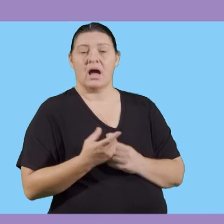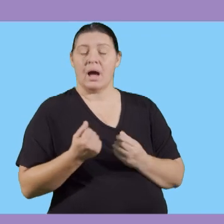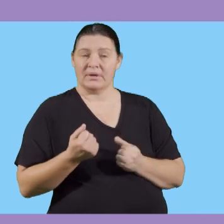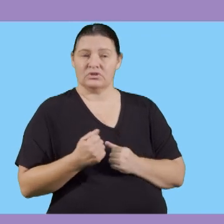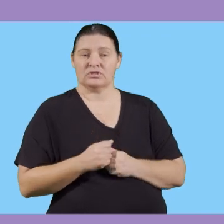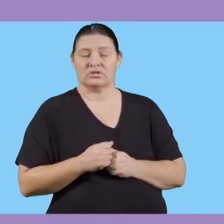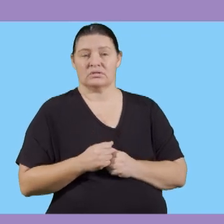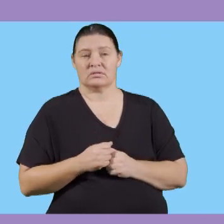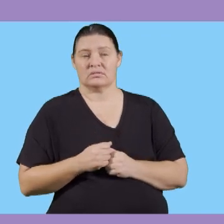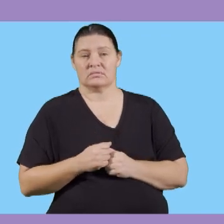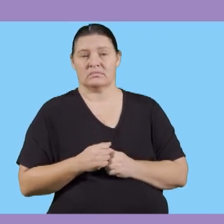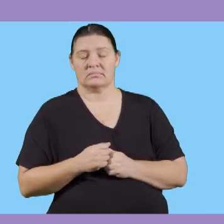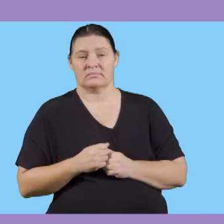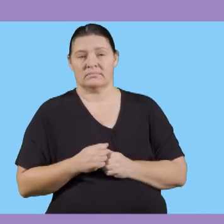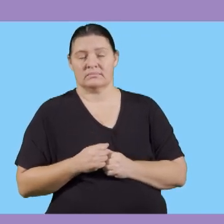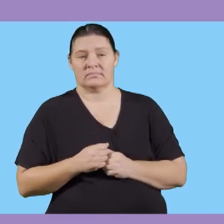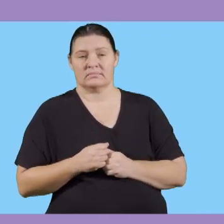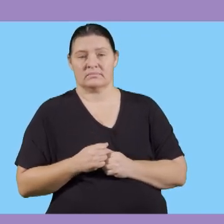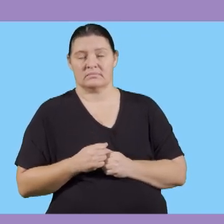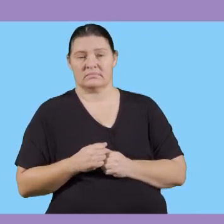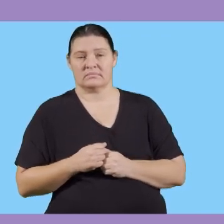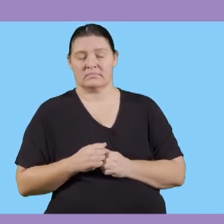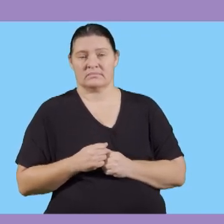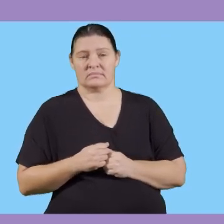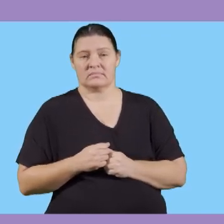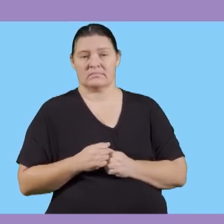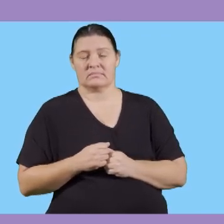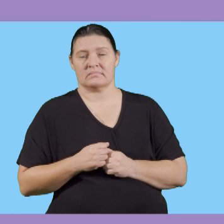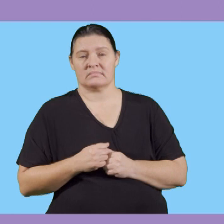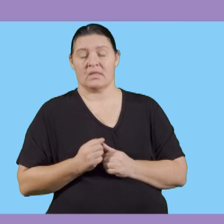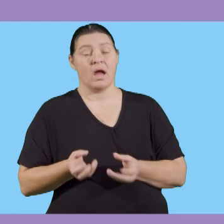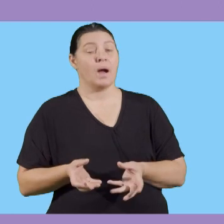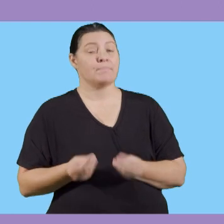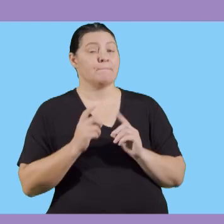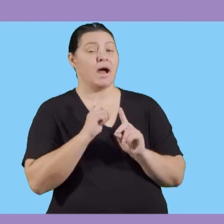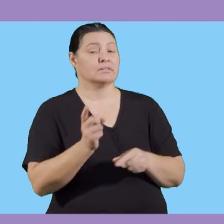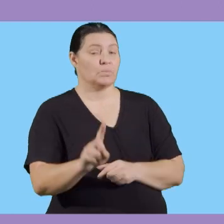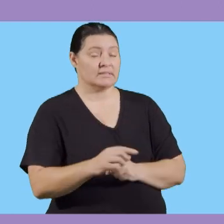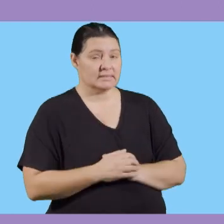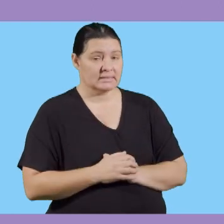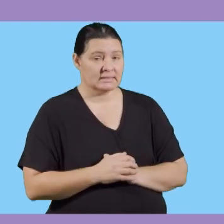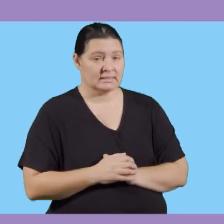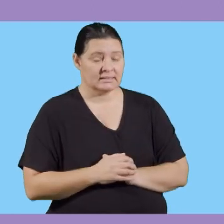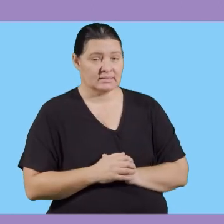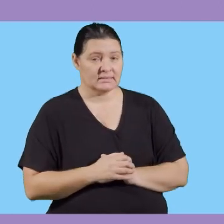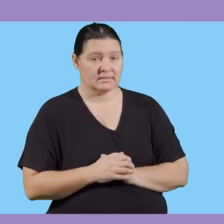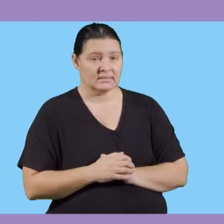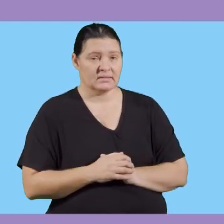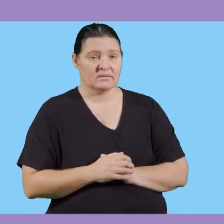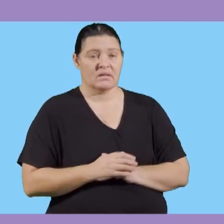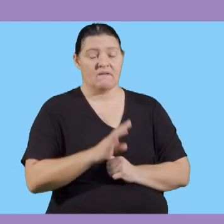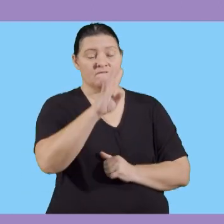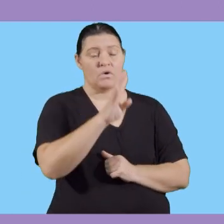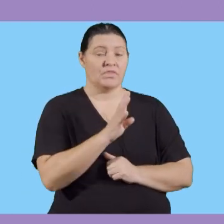that is 18,01 multiplied by 255, that will give us an answer of